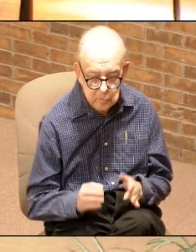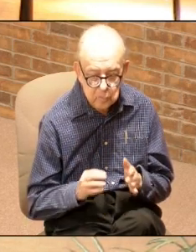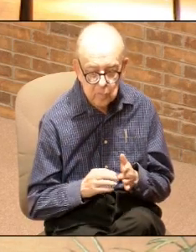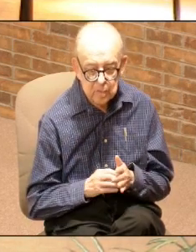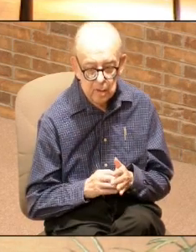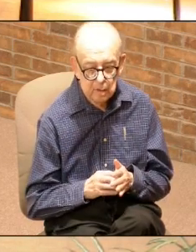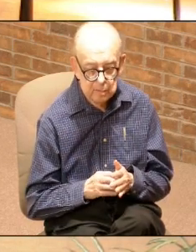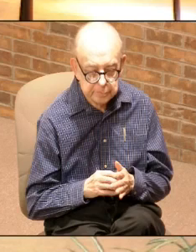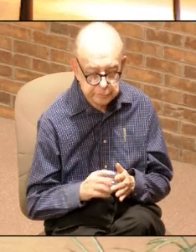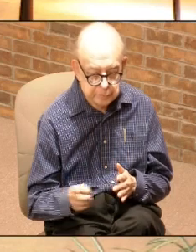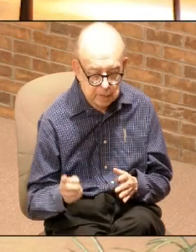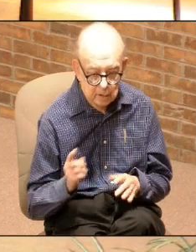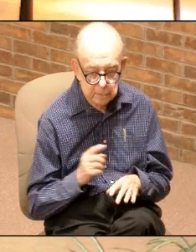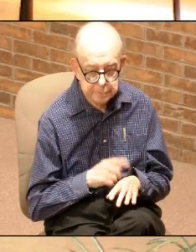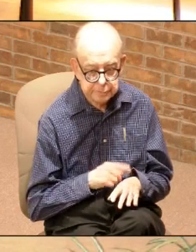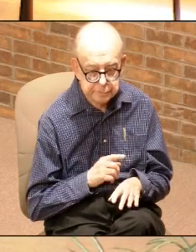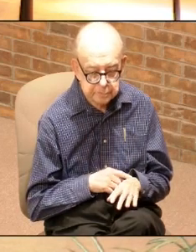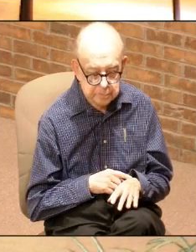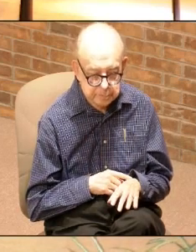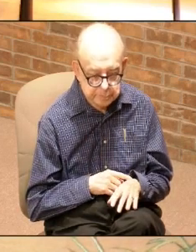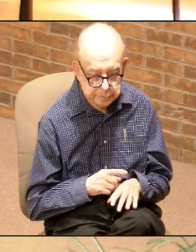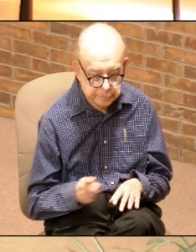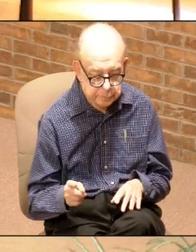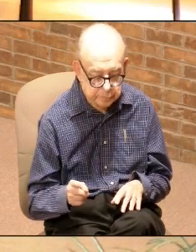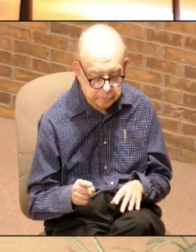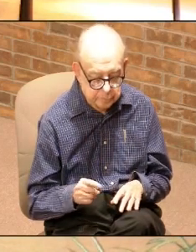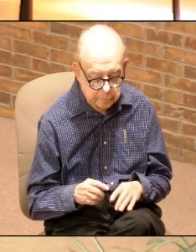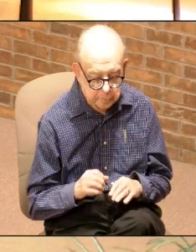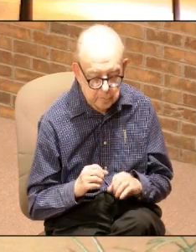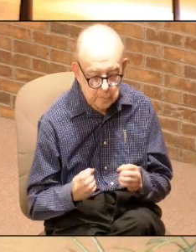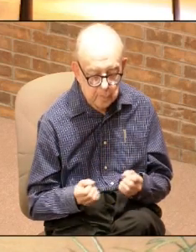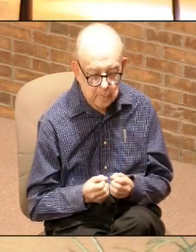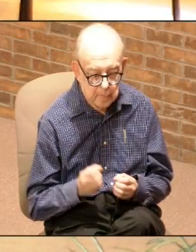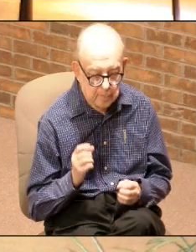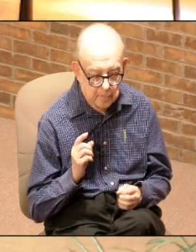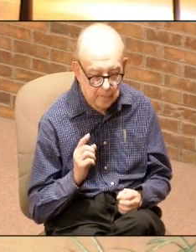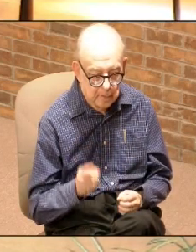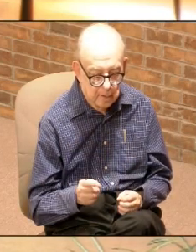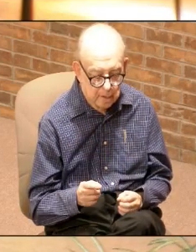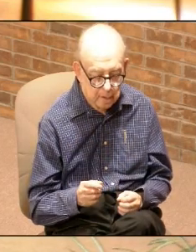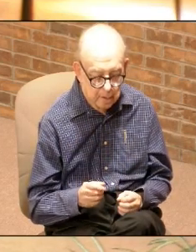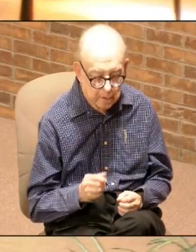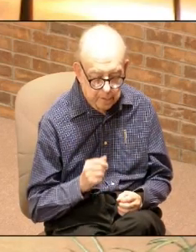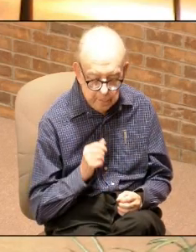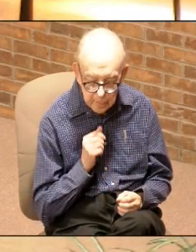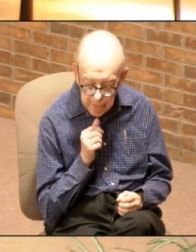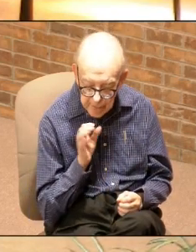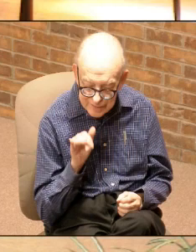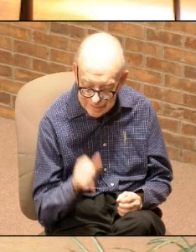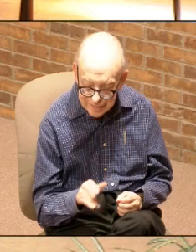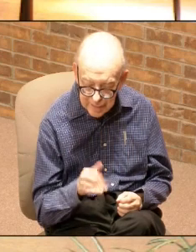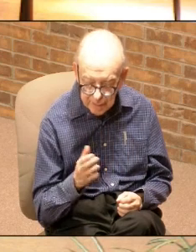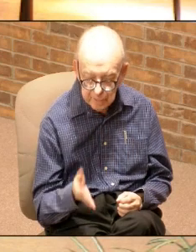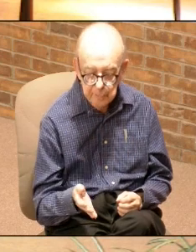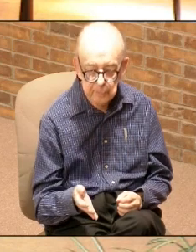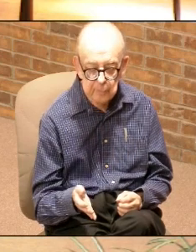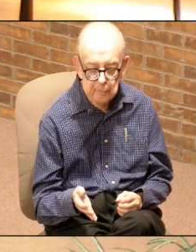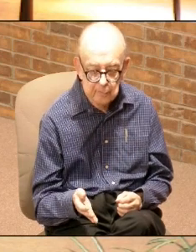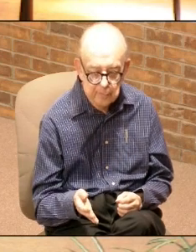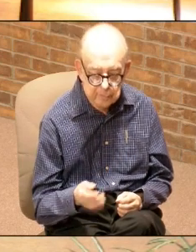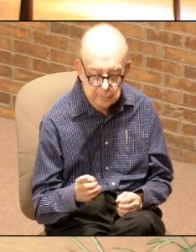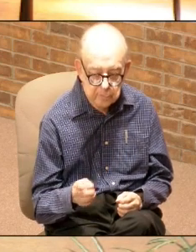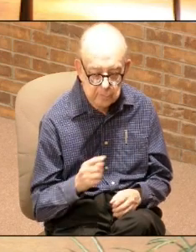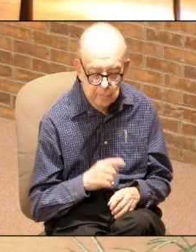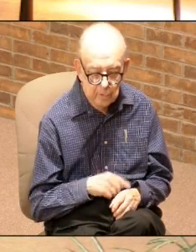is that there are times and there are certain situations that you don't have to stay there. There